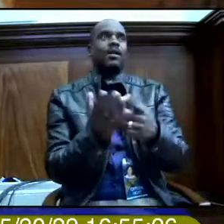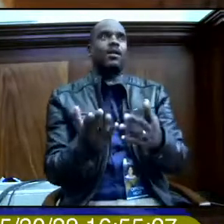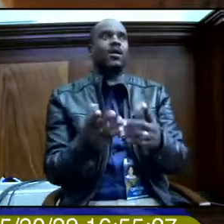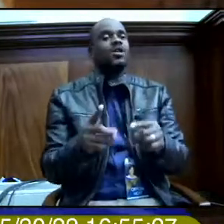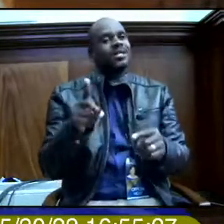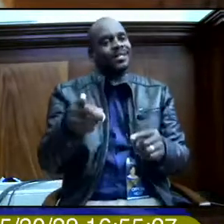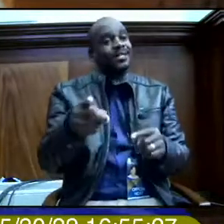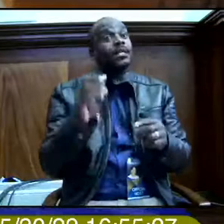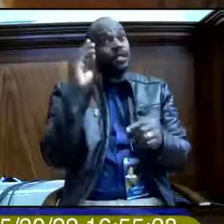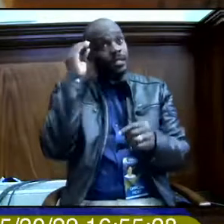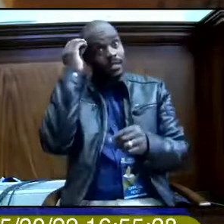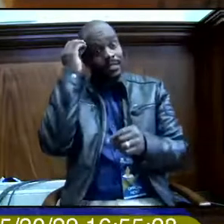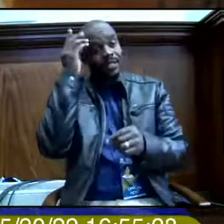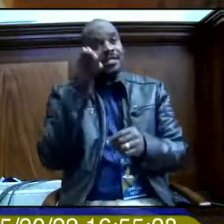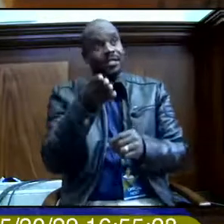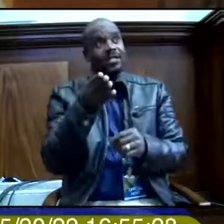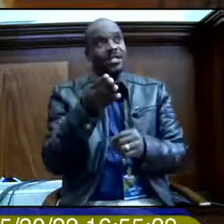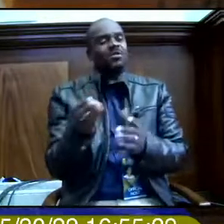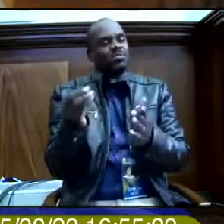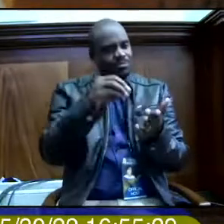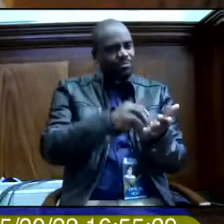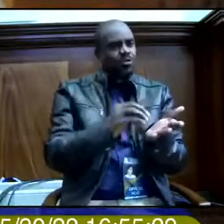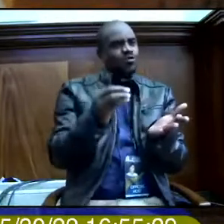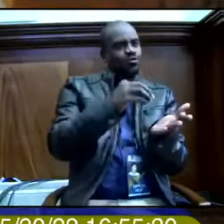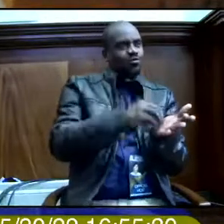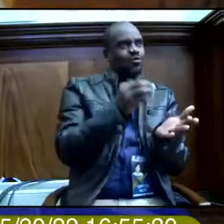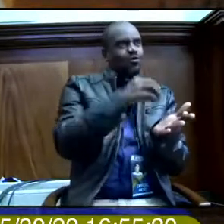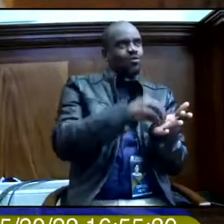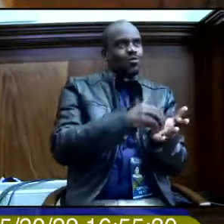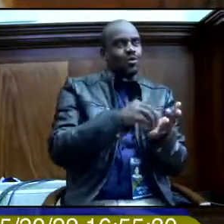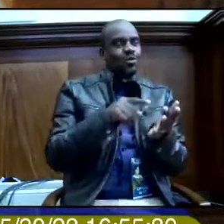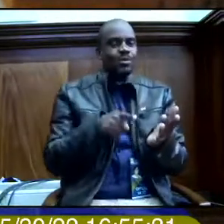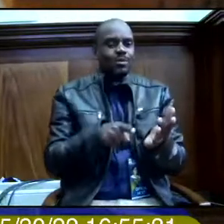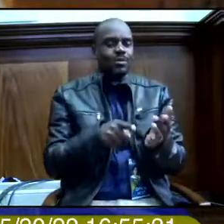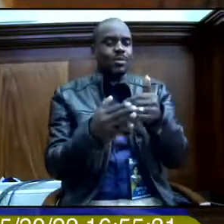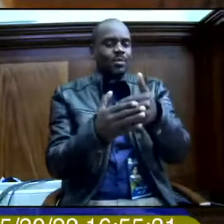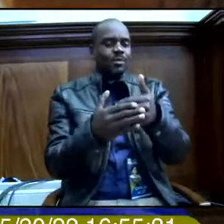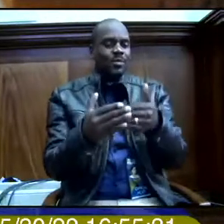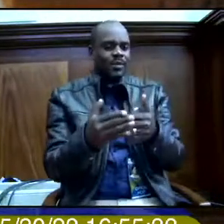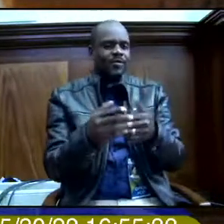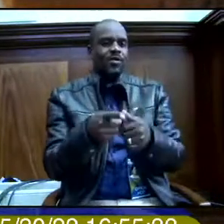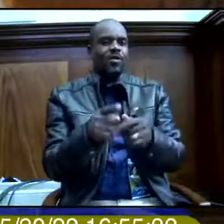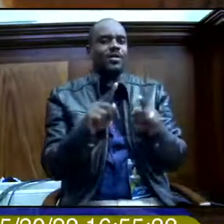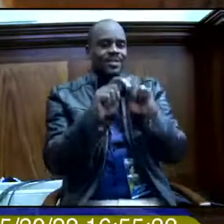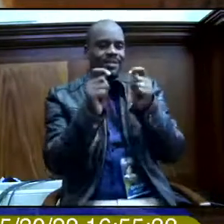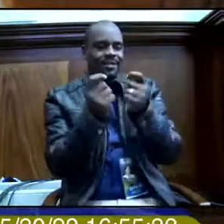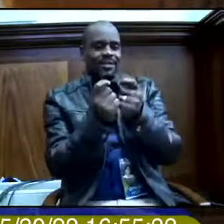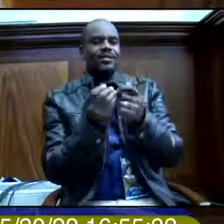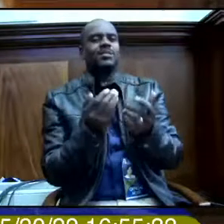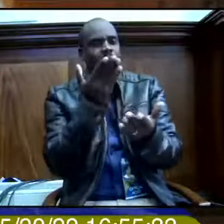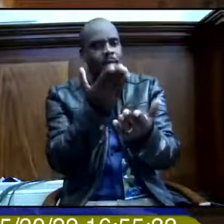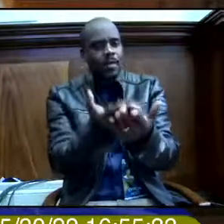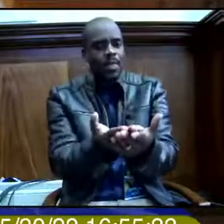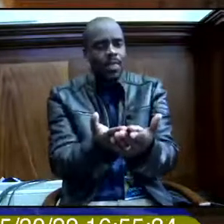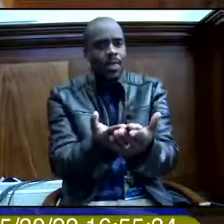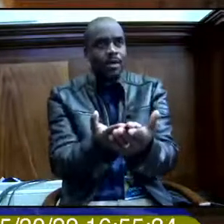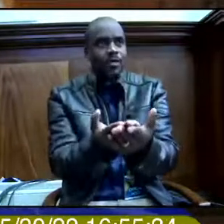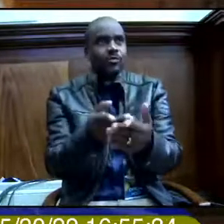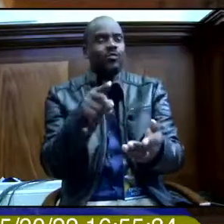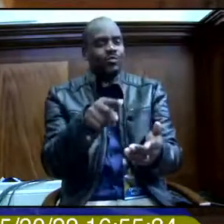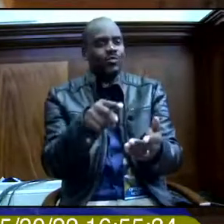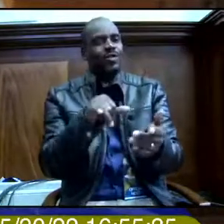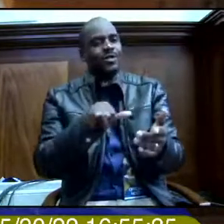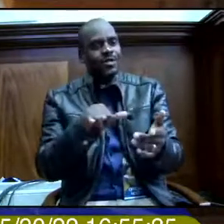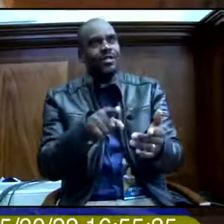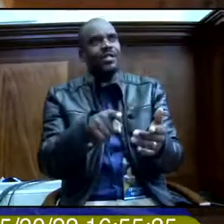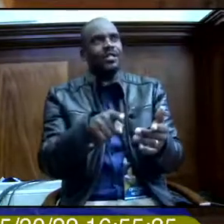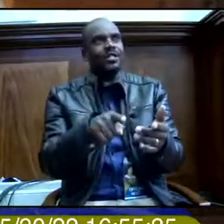take those issues we put them into an action plan we form a test team which is going to involve the